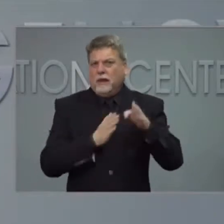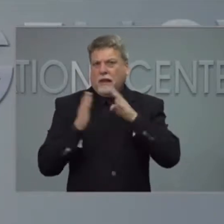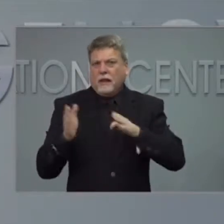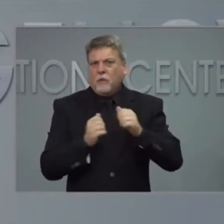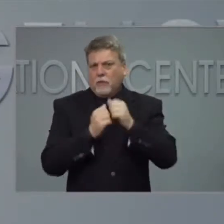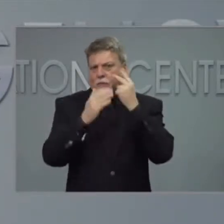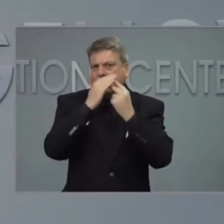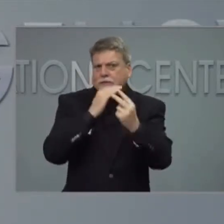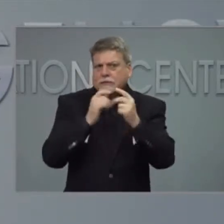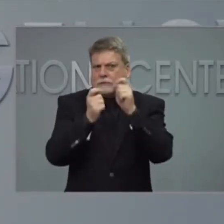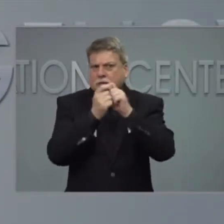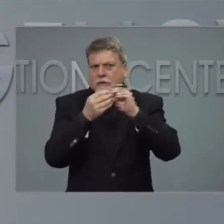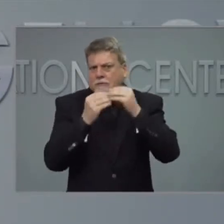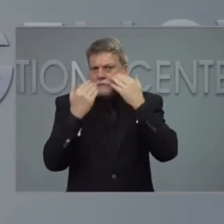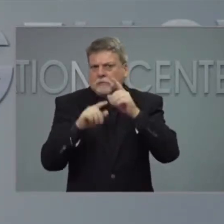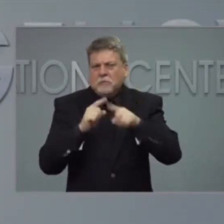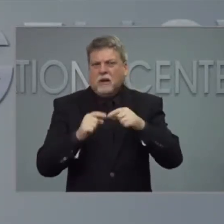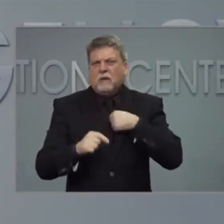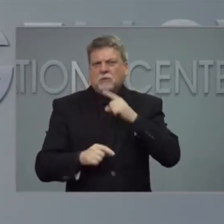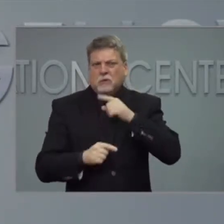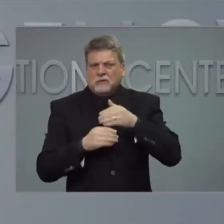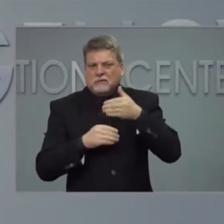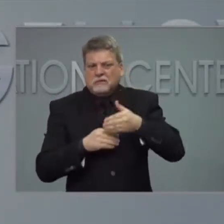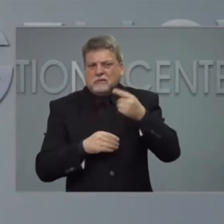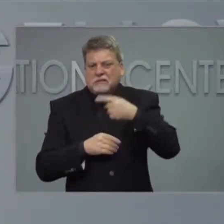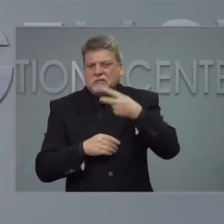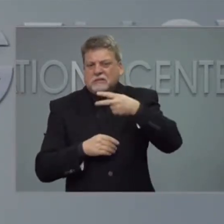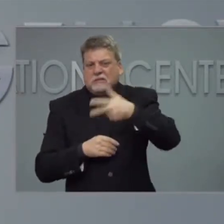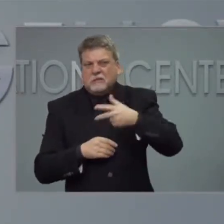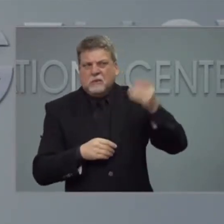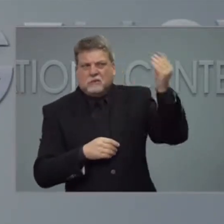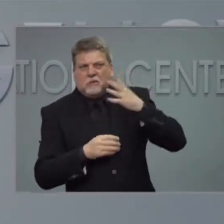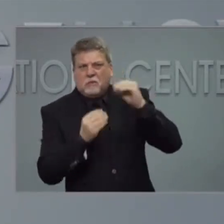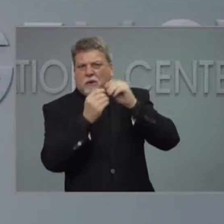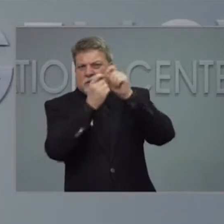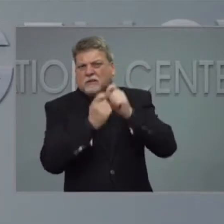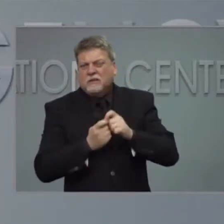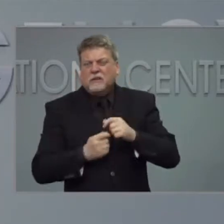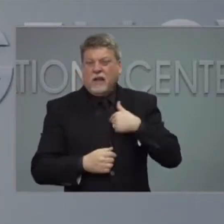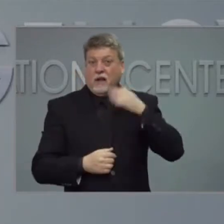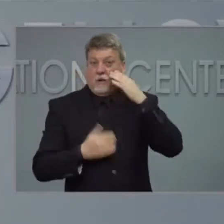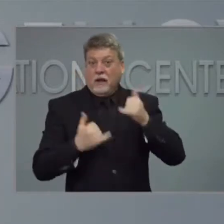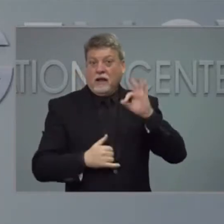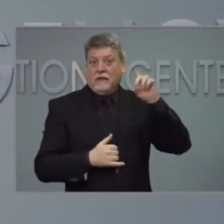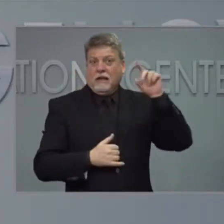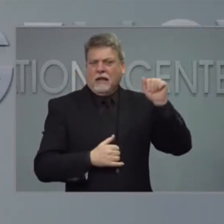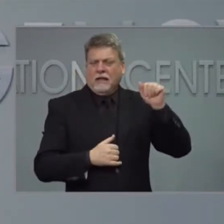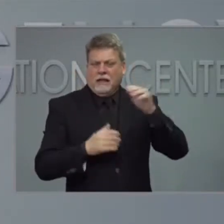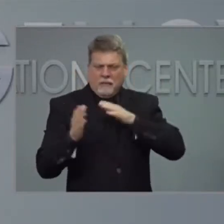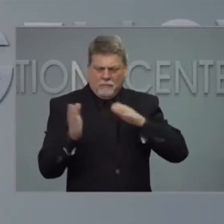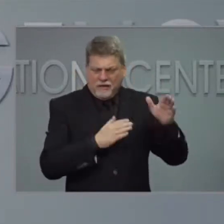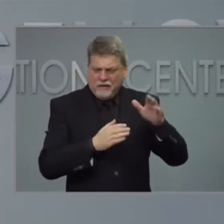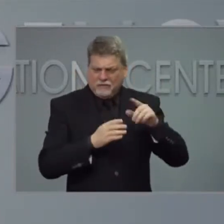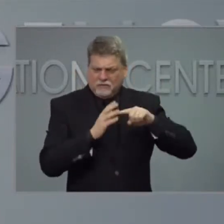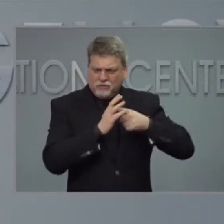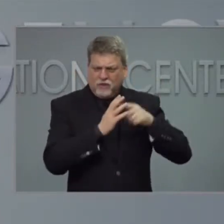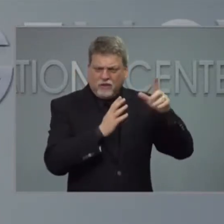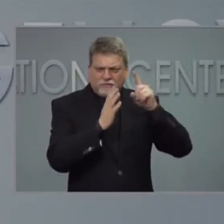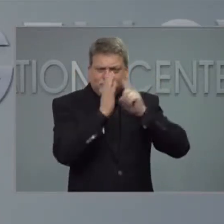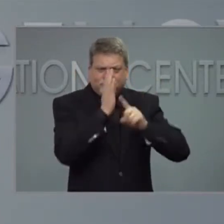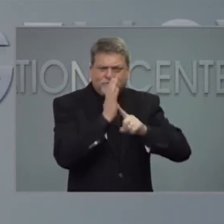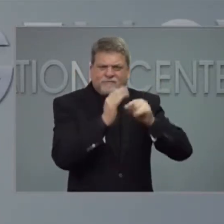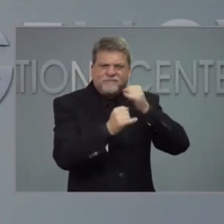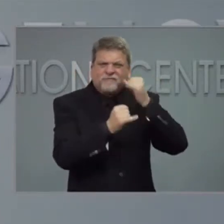And so more to come, I'm sure, over the next number of days. We know that the FDA is meant to probably do their